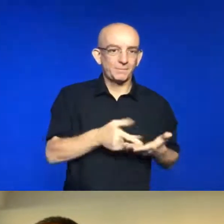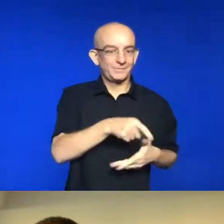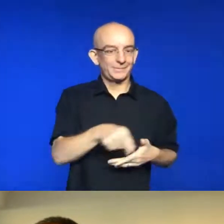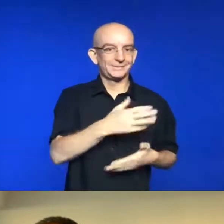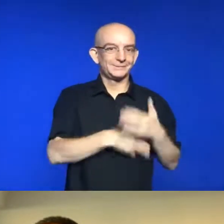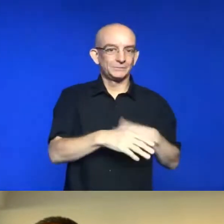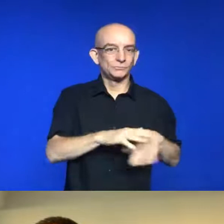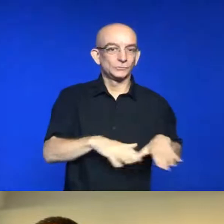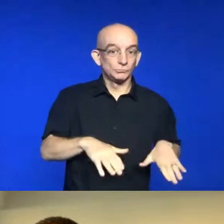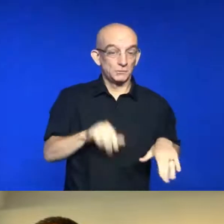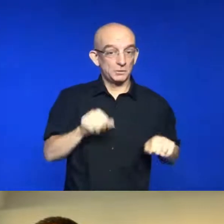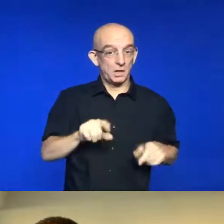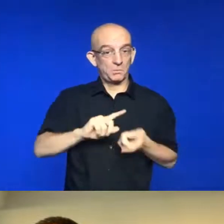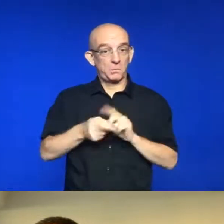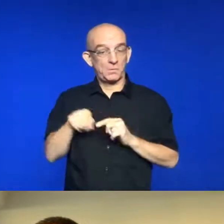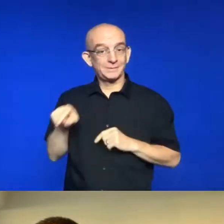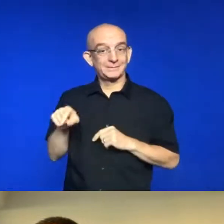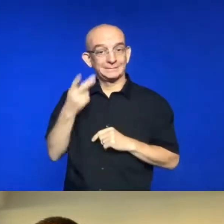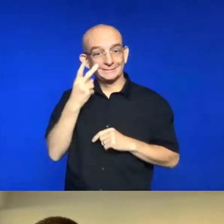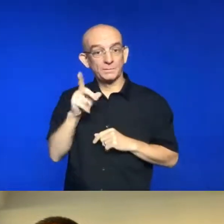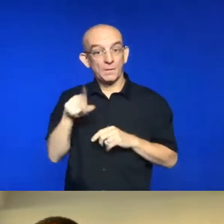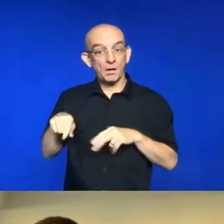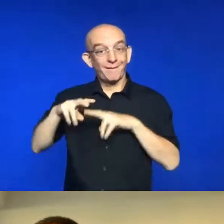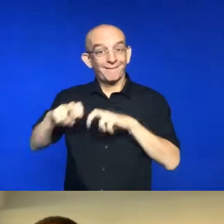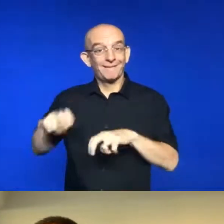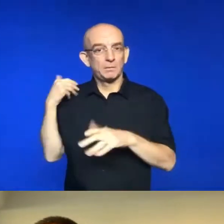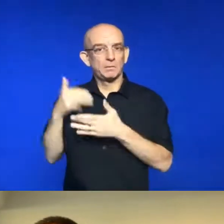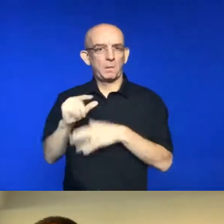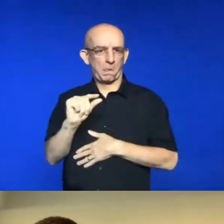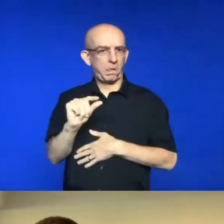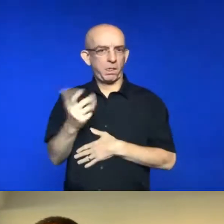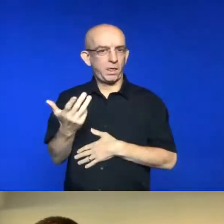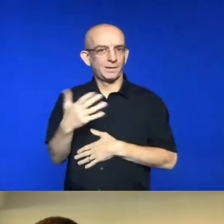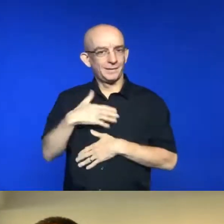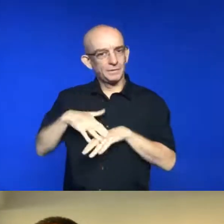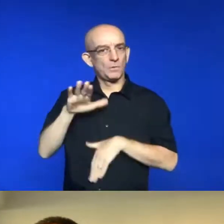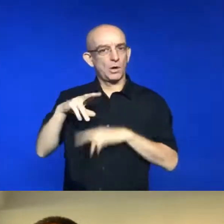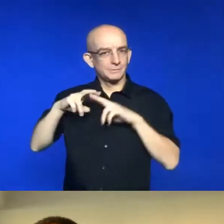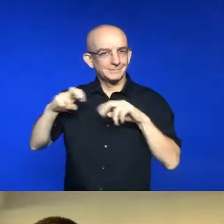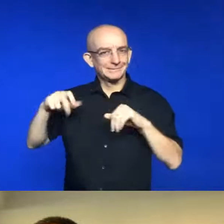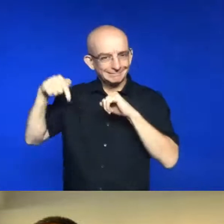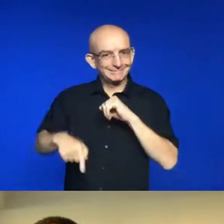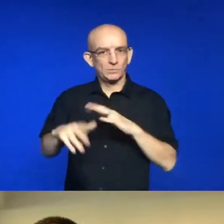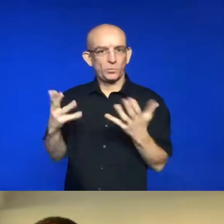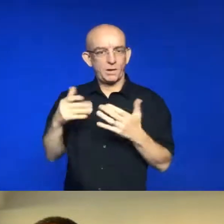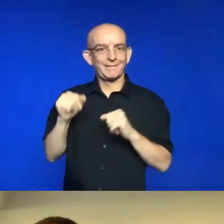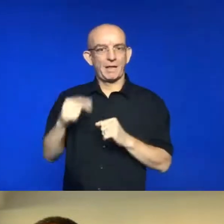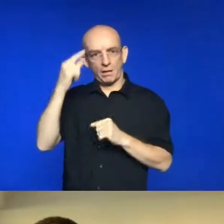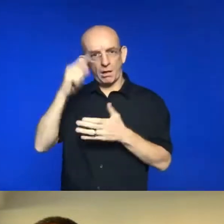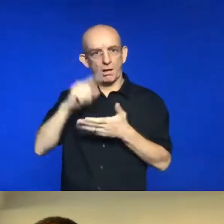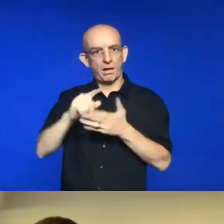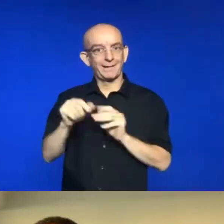that would have a very marginal cost for the program and can have tremendous impact for children with disabilities and their families. So I